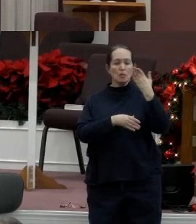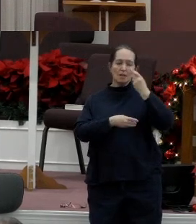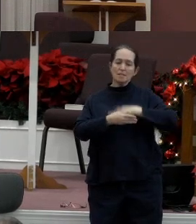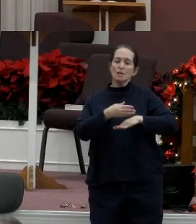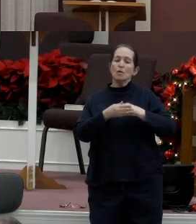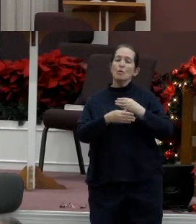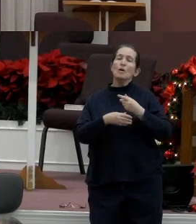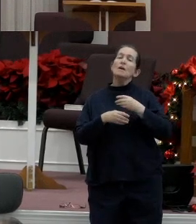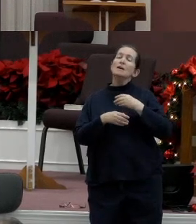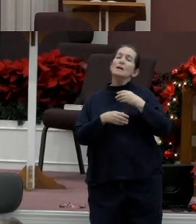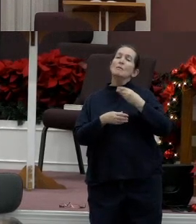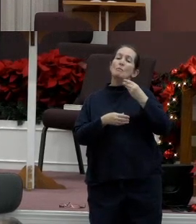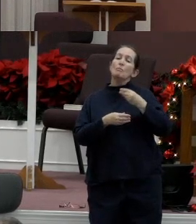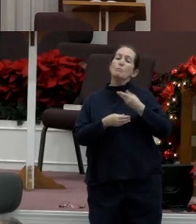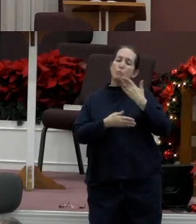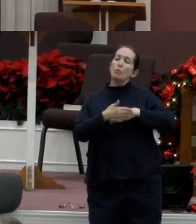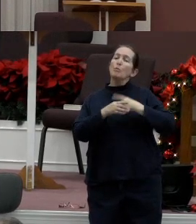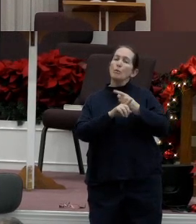born of a virgin.